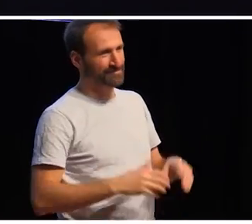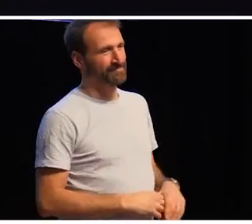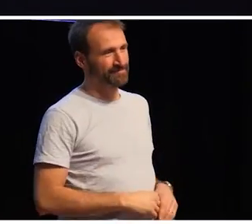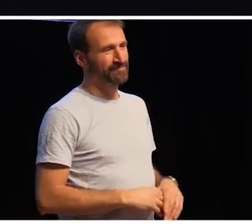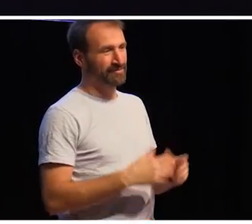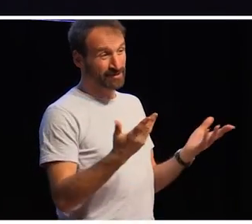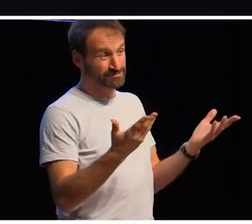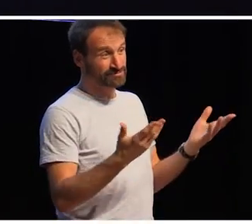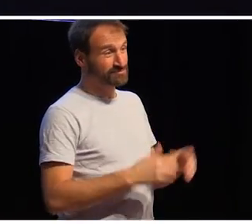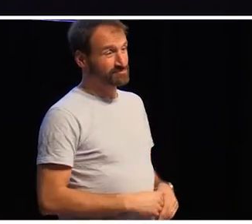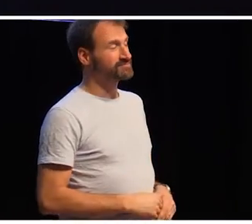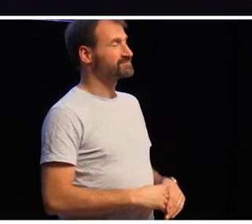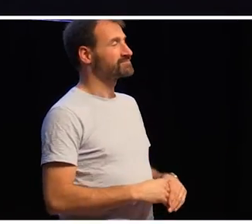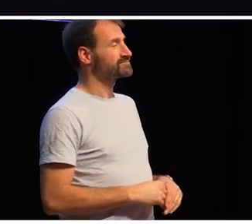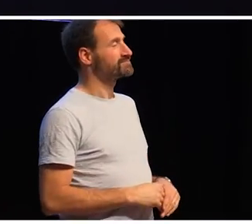So,